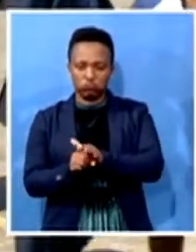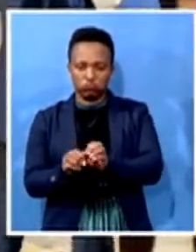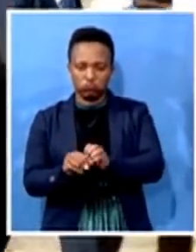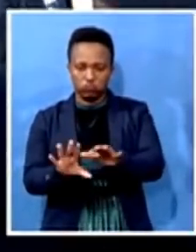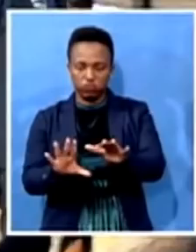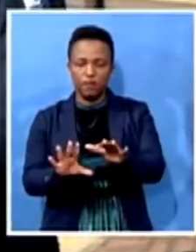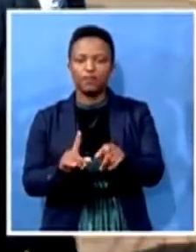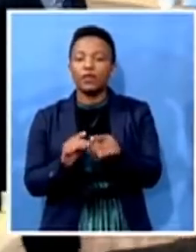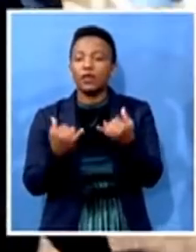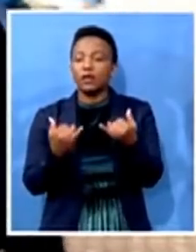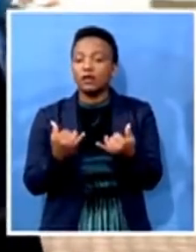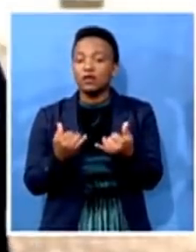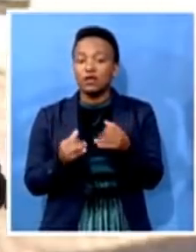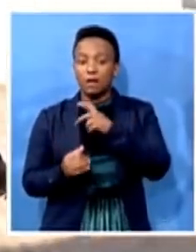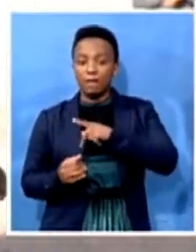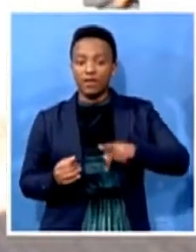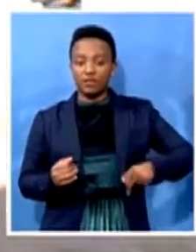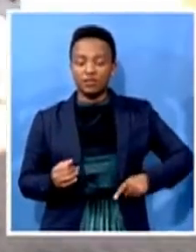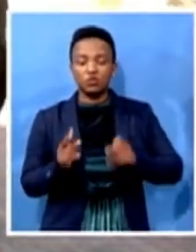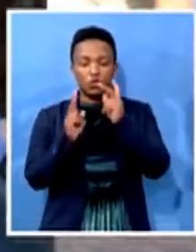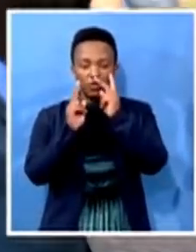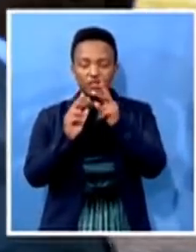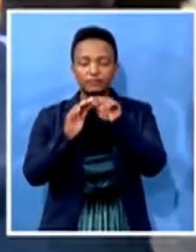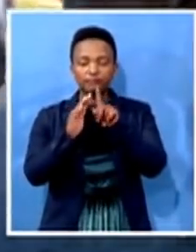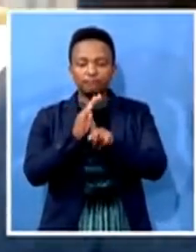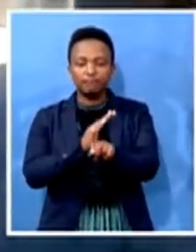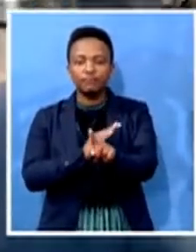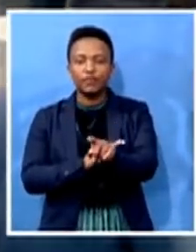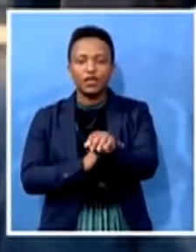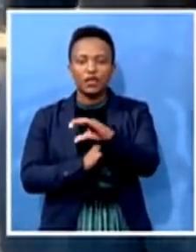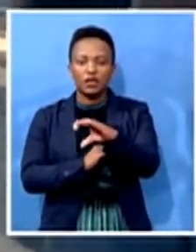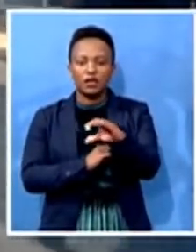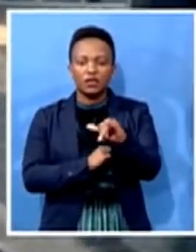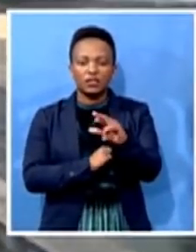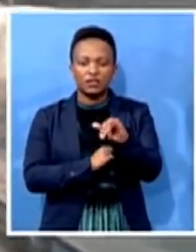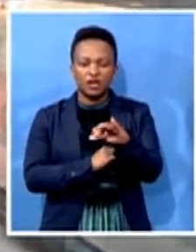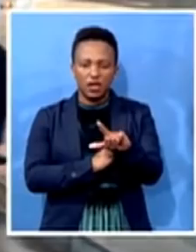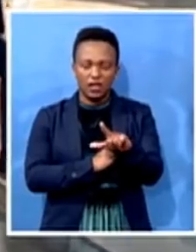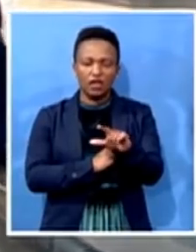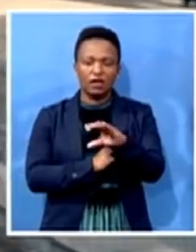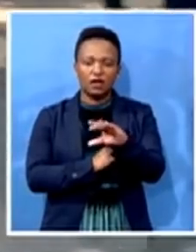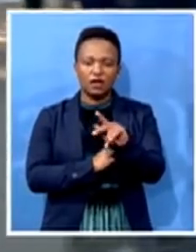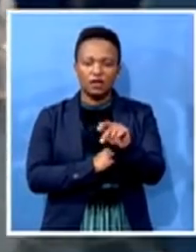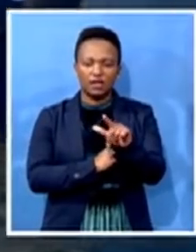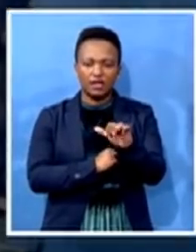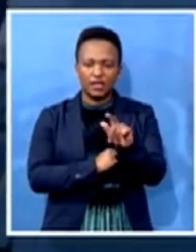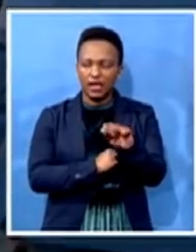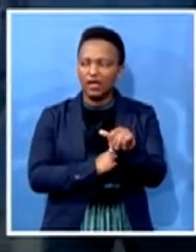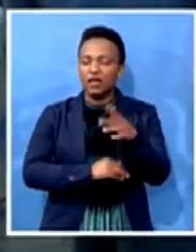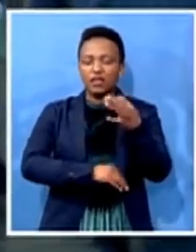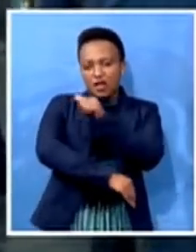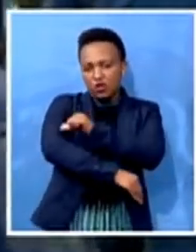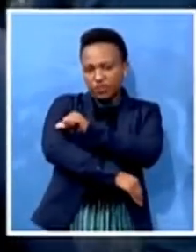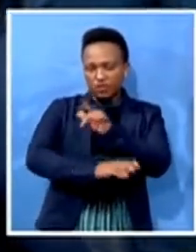Clark Secondary School and the Rob Ferreira Hospital in Mbombela. Our reporters Pepile Kunene will be joining